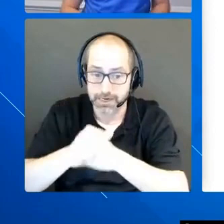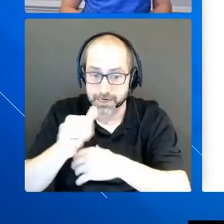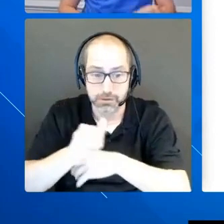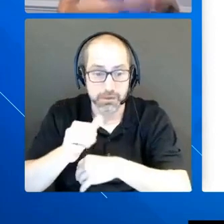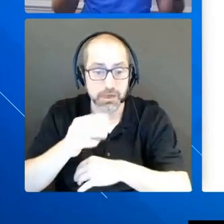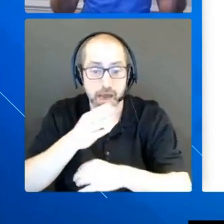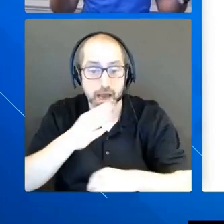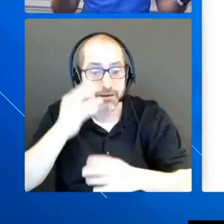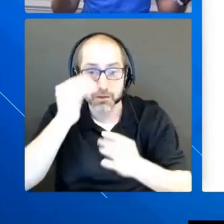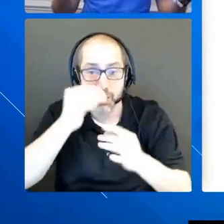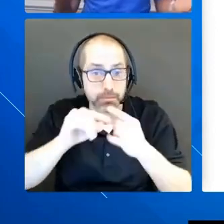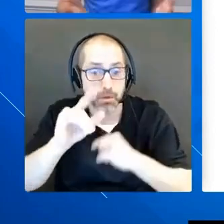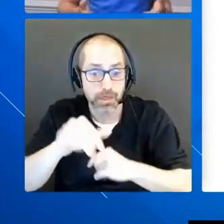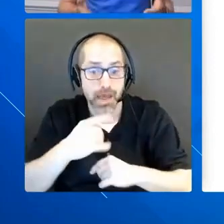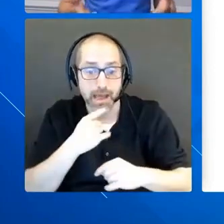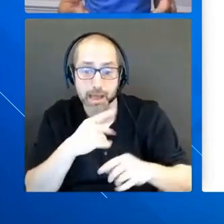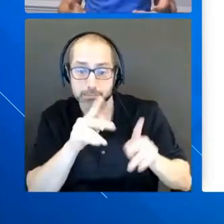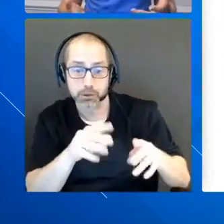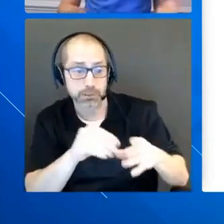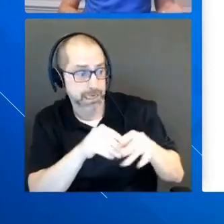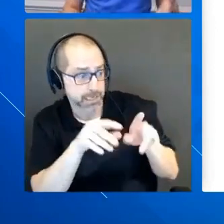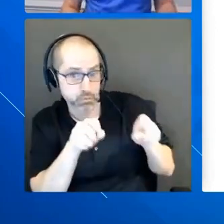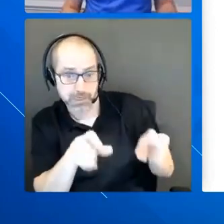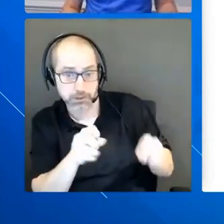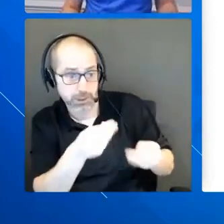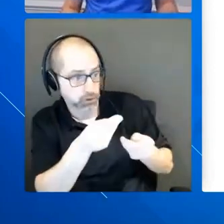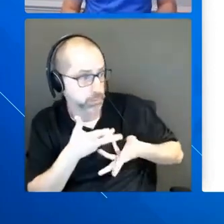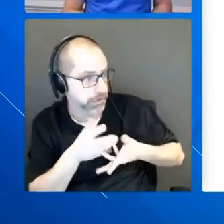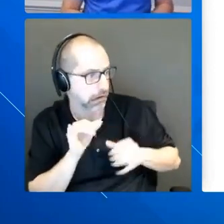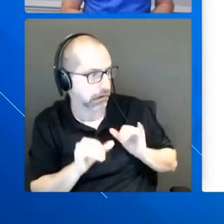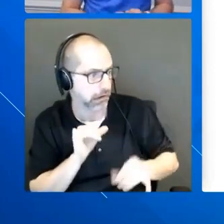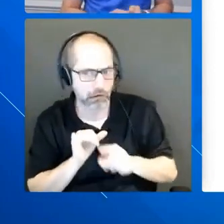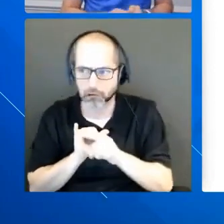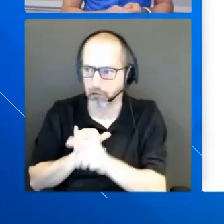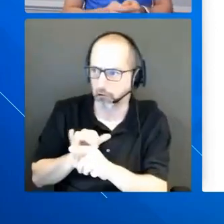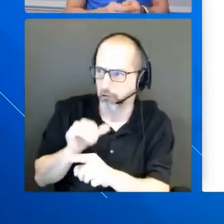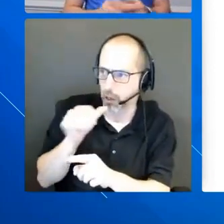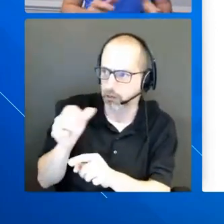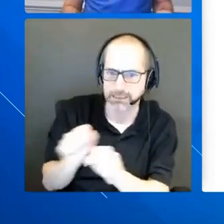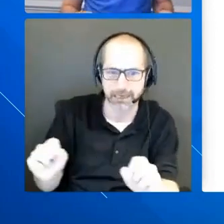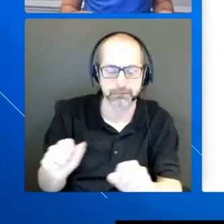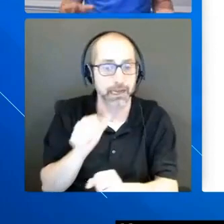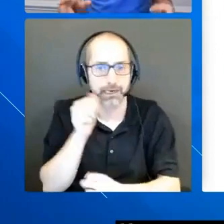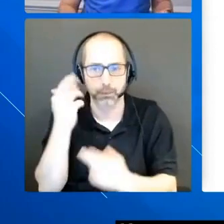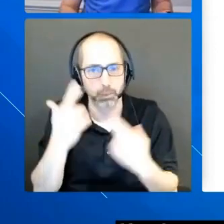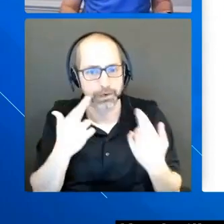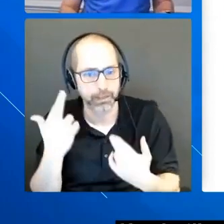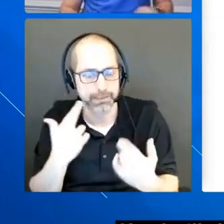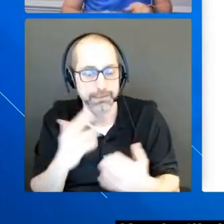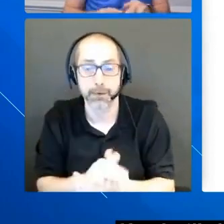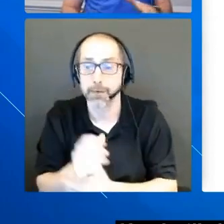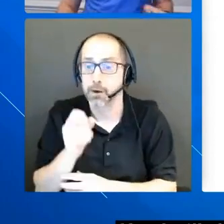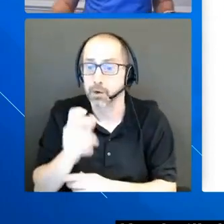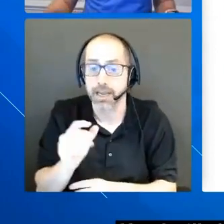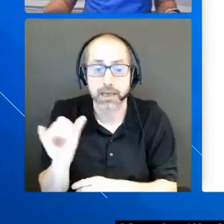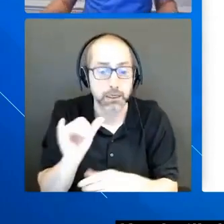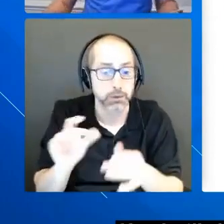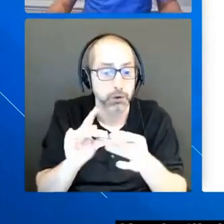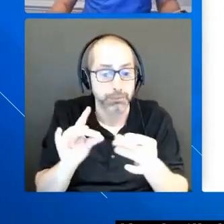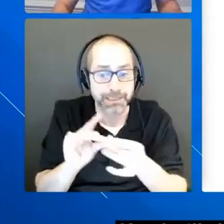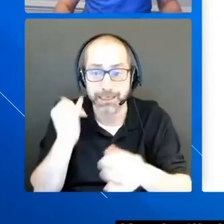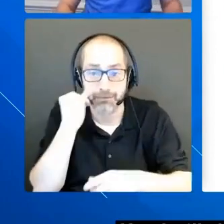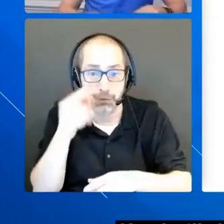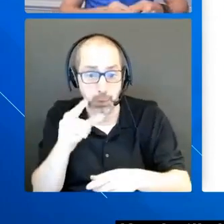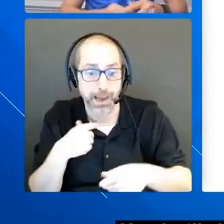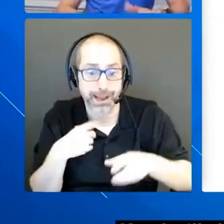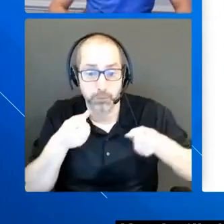wheelchair and they mentioned it. It was like an aha moment, like, why didn't I ever think about that? I will also mention that if you do have wheelchair users, you might